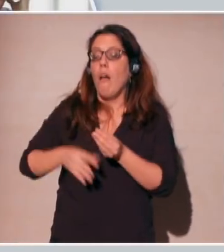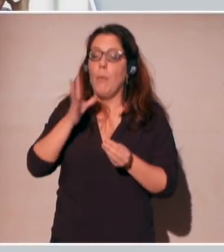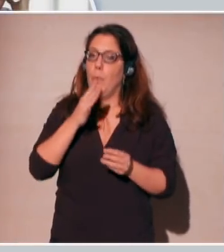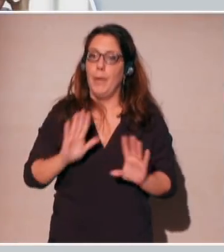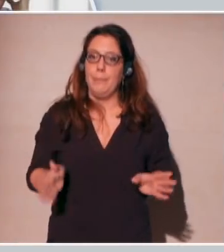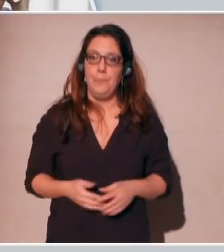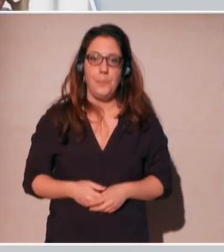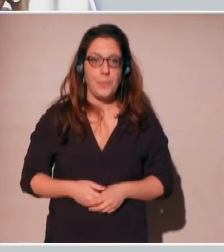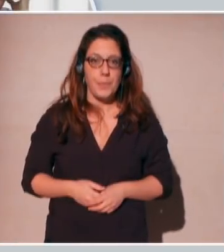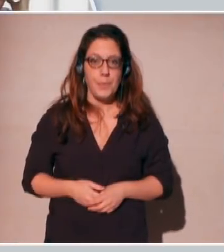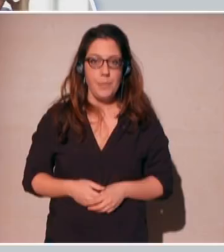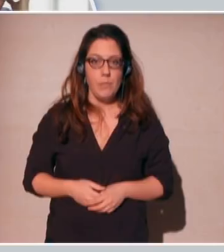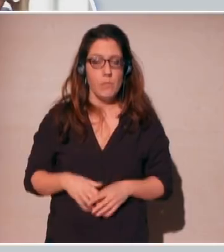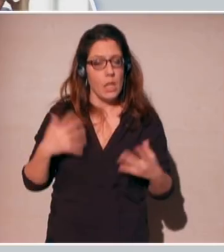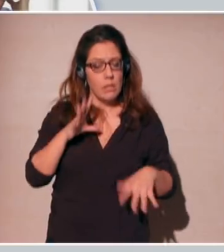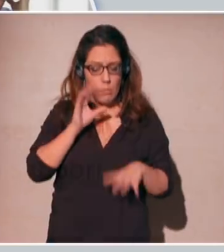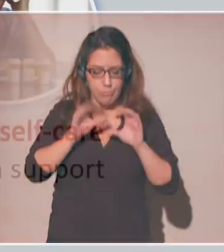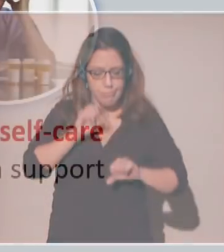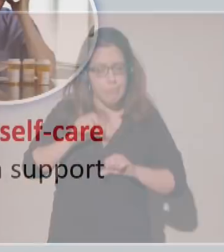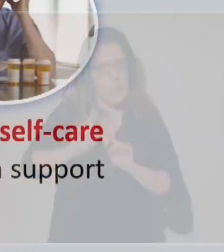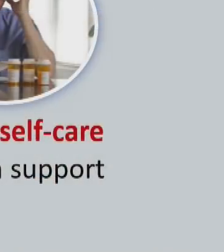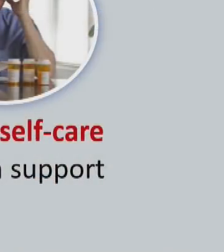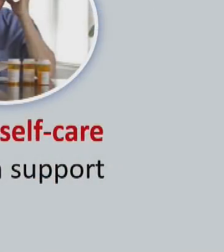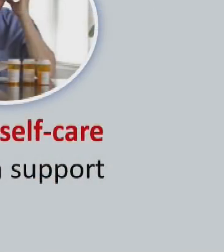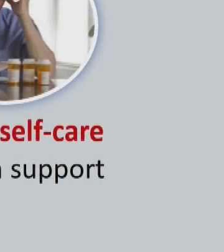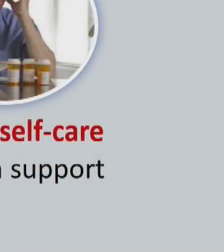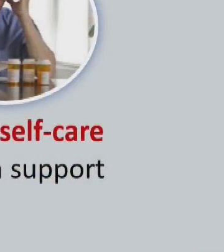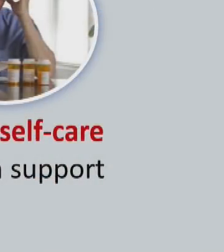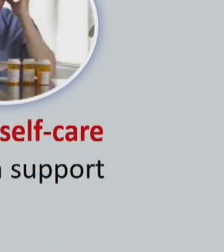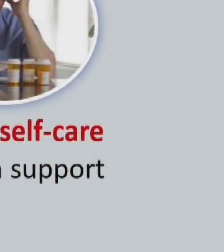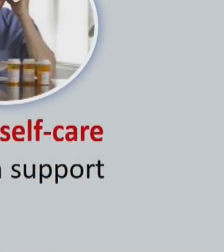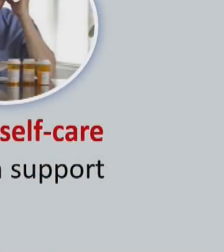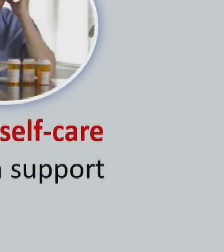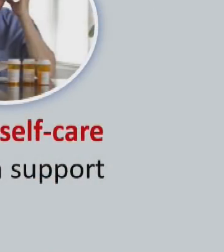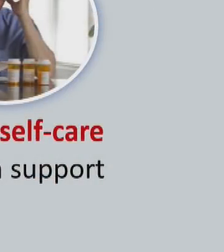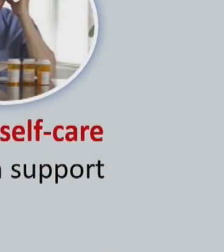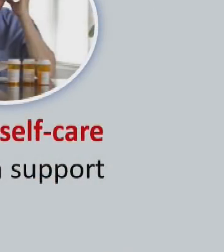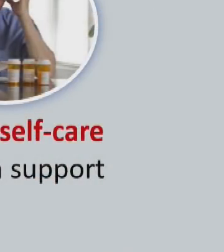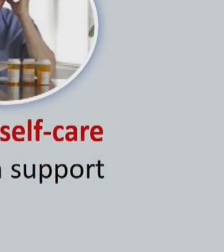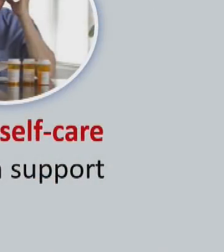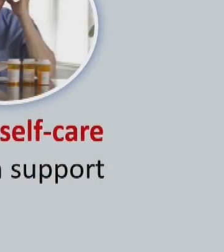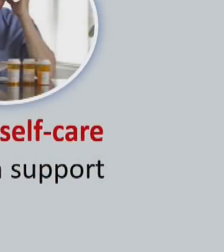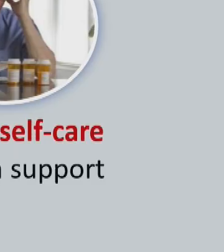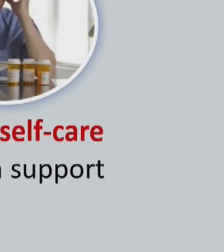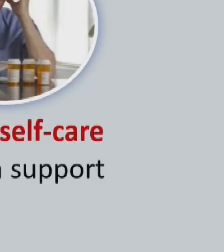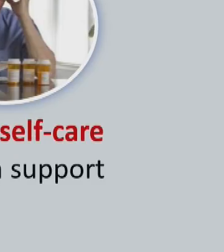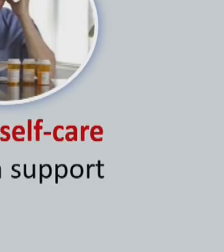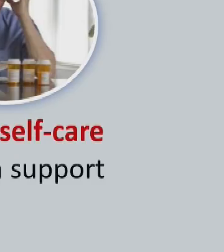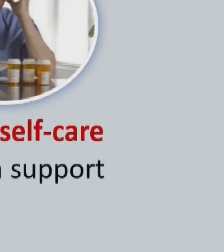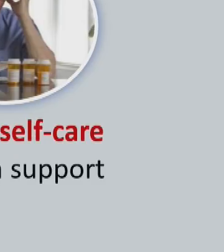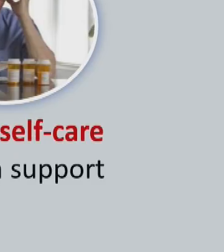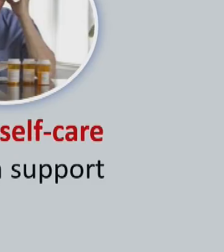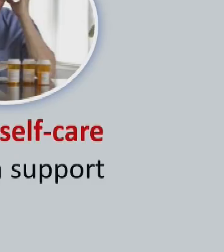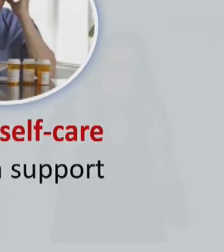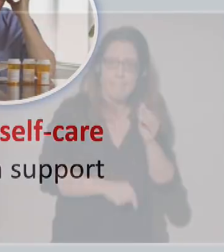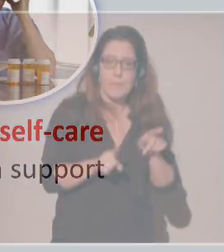done with health data, advanced analytics, and artificial intelligence. We saw that we can turn care from